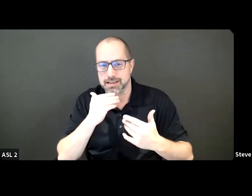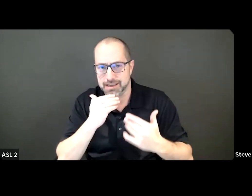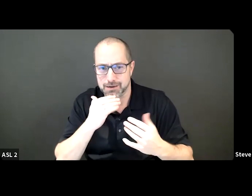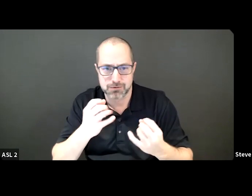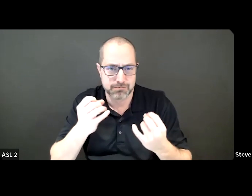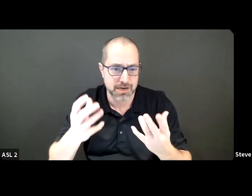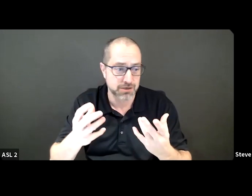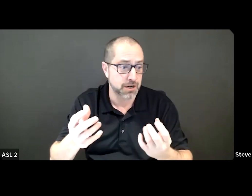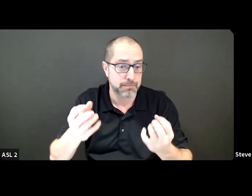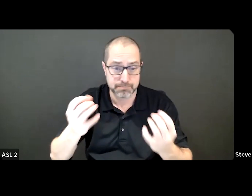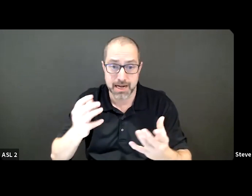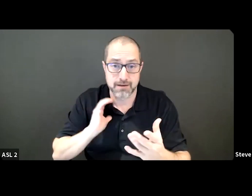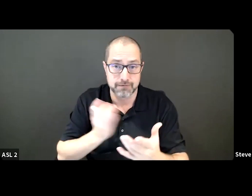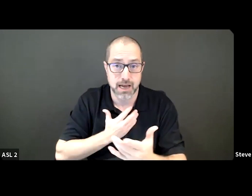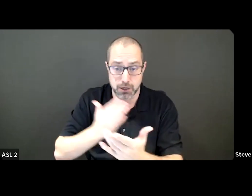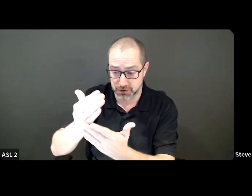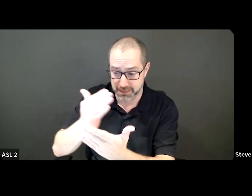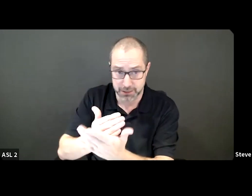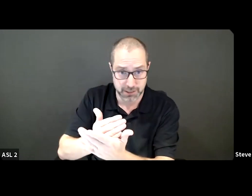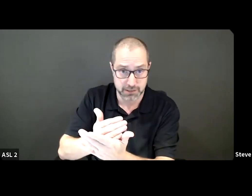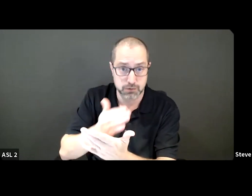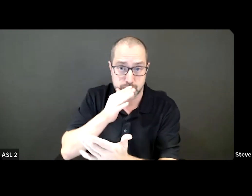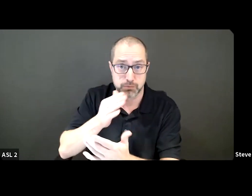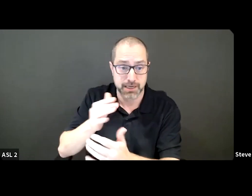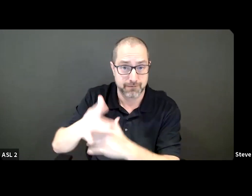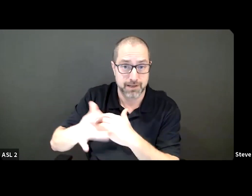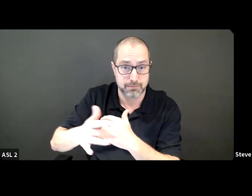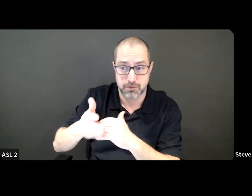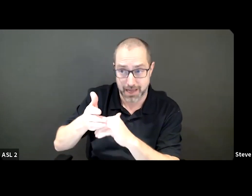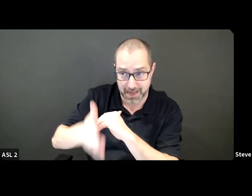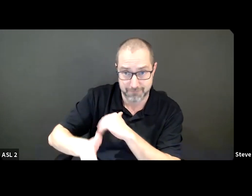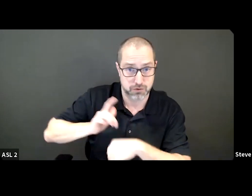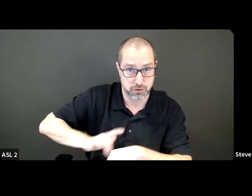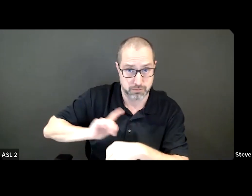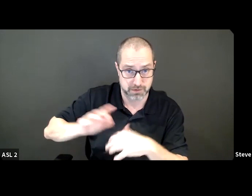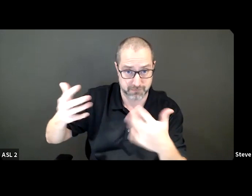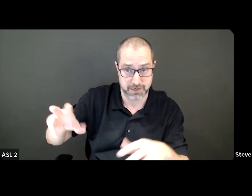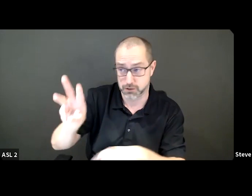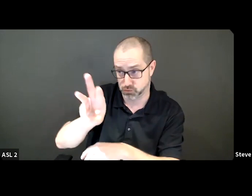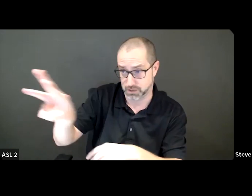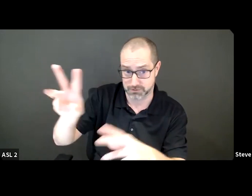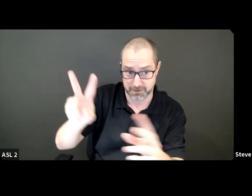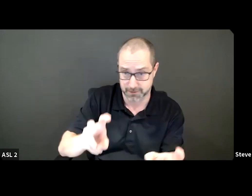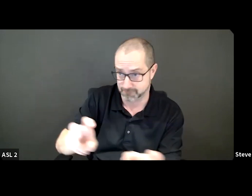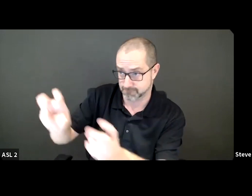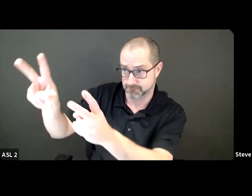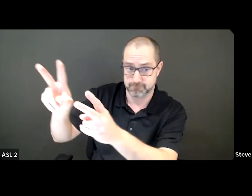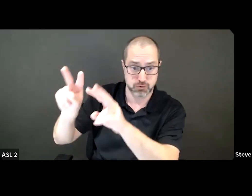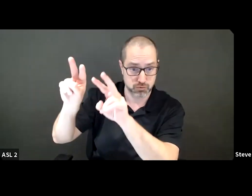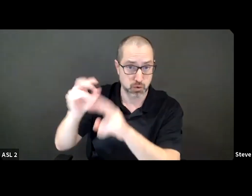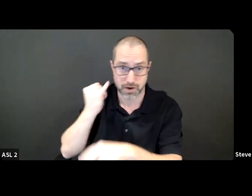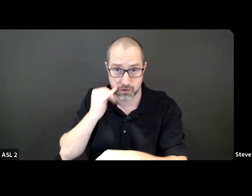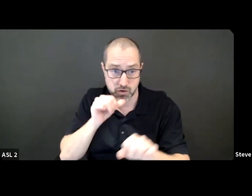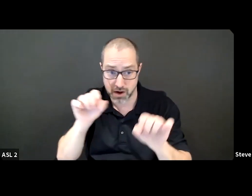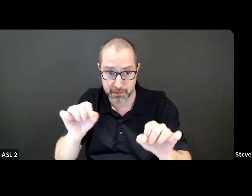be available afterwards at the conference website. We weren't able to watch everything,